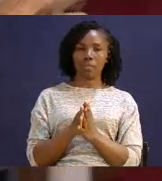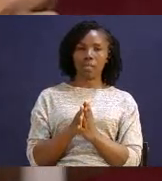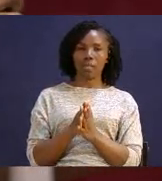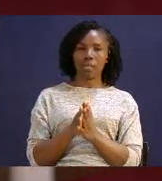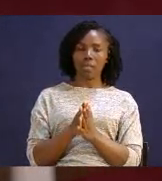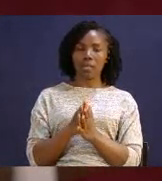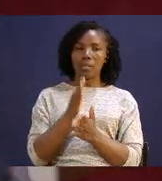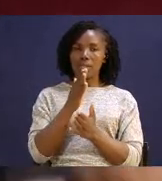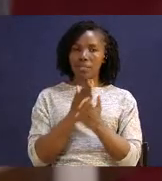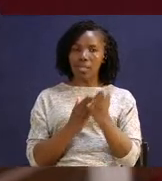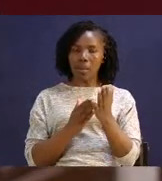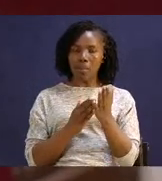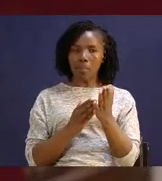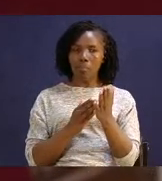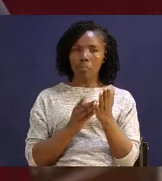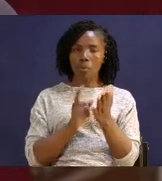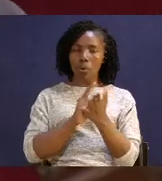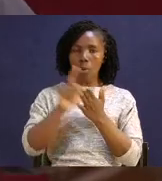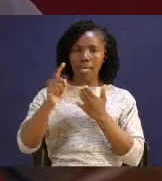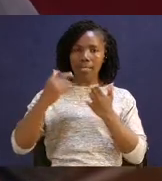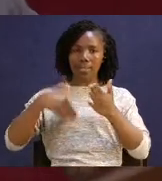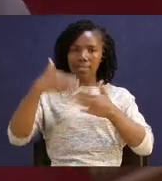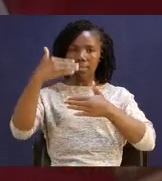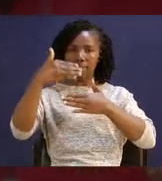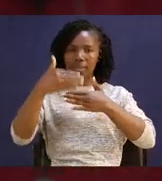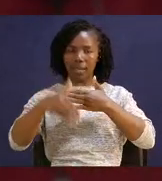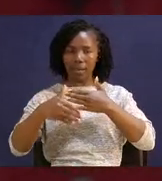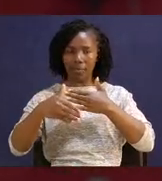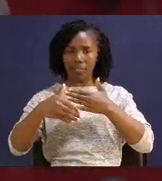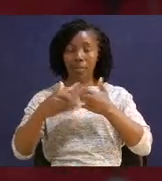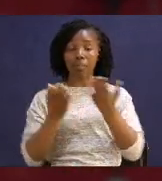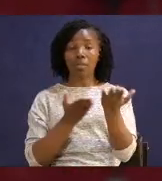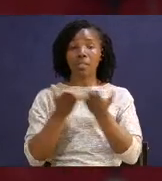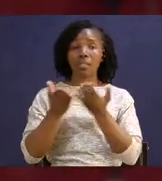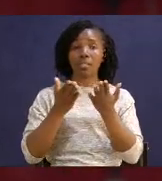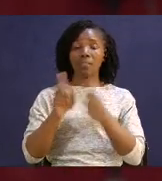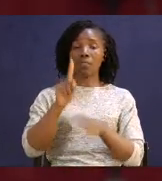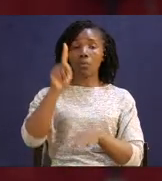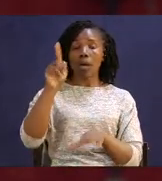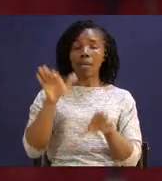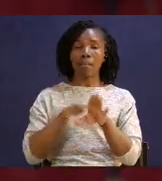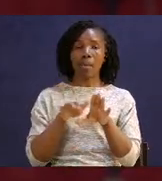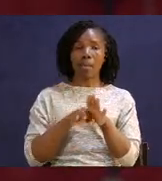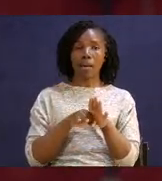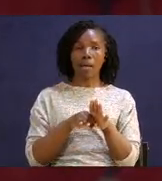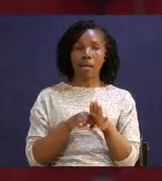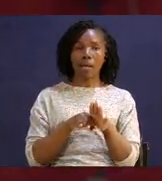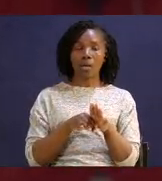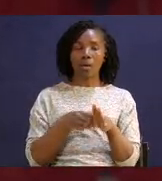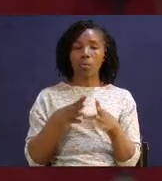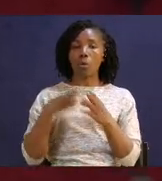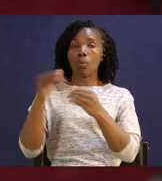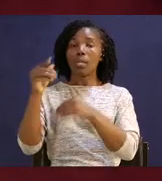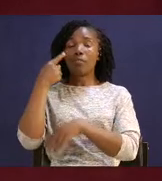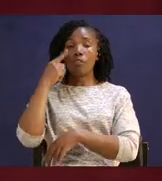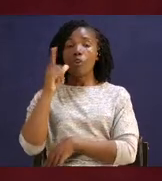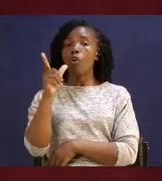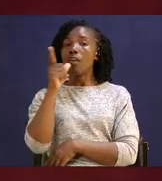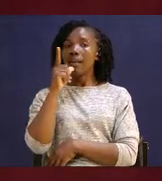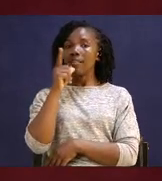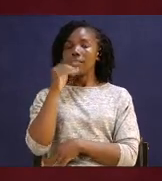later, after the service, there's another guy, a member, who took me, we went upper lunch, upper